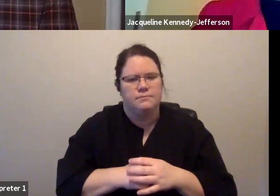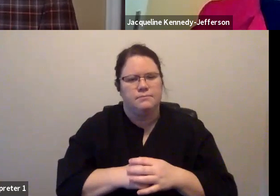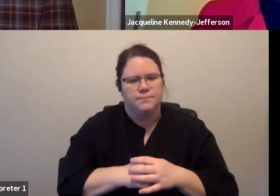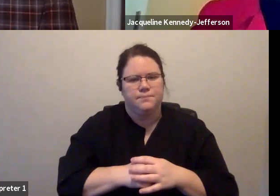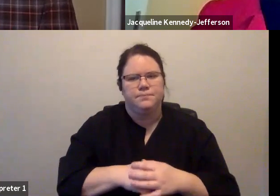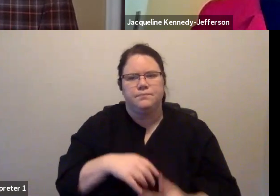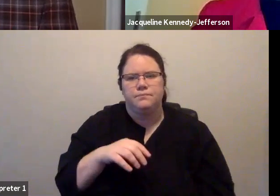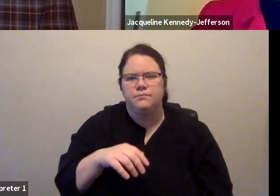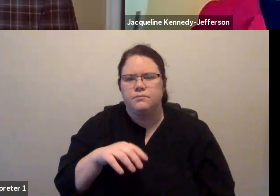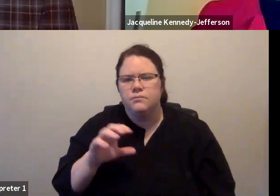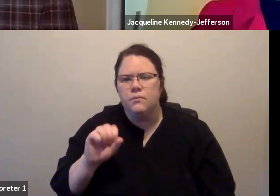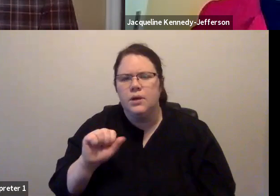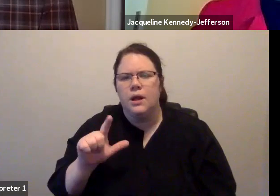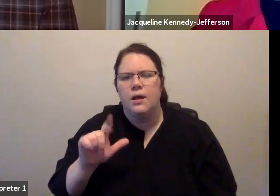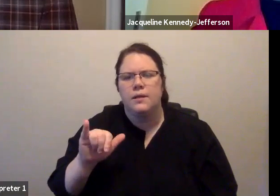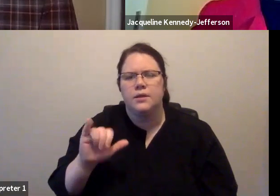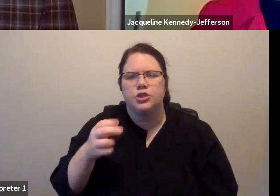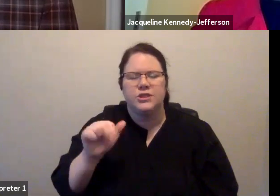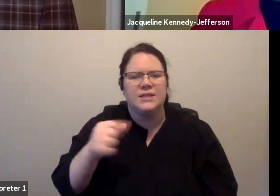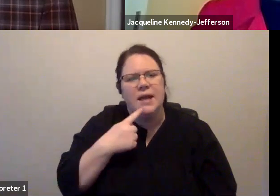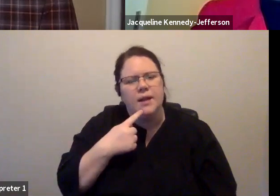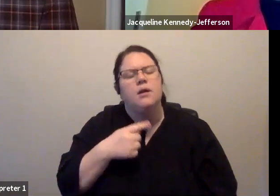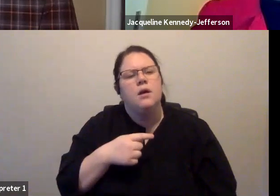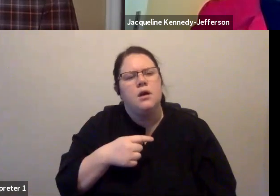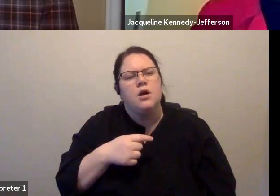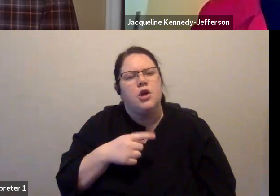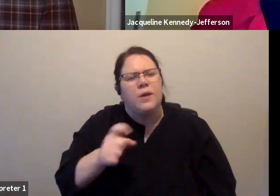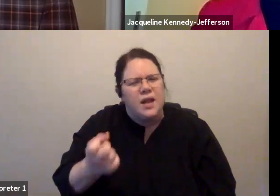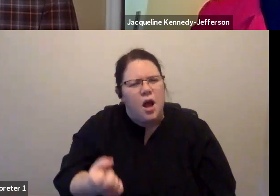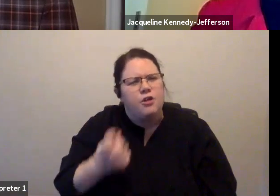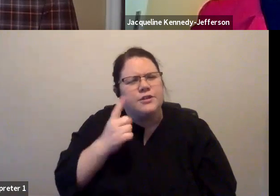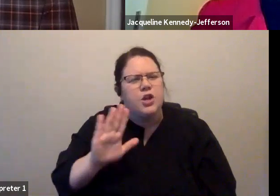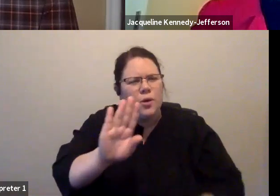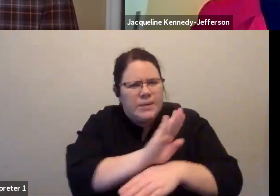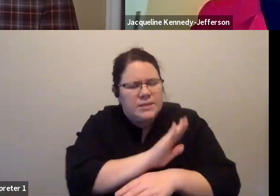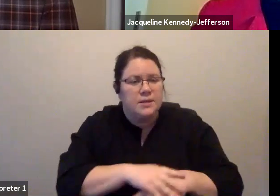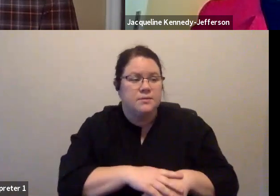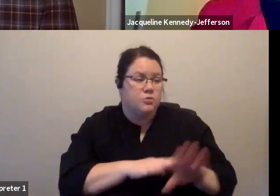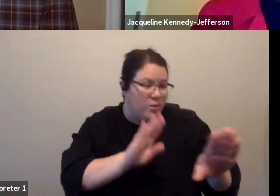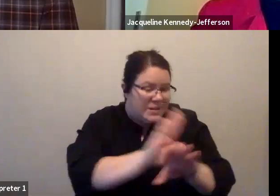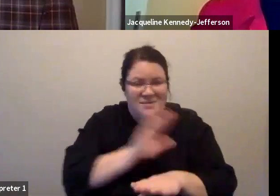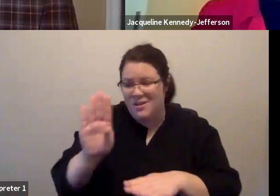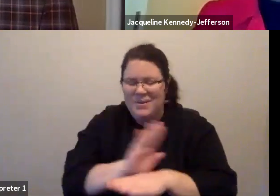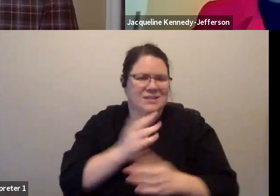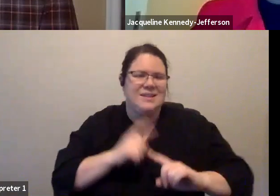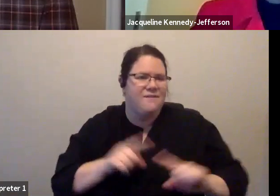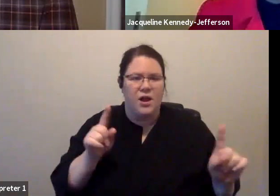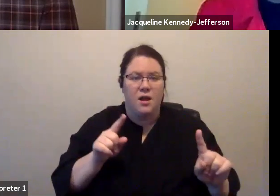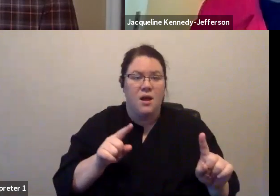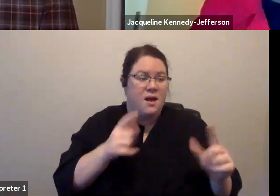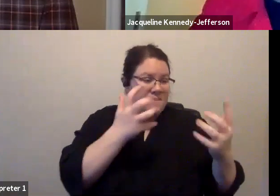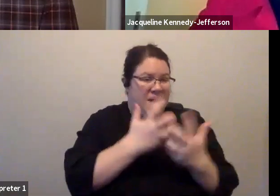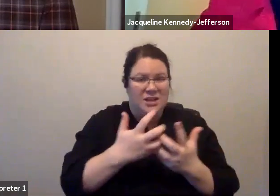And I'll say you have to understand your organization, right? So what works for one organization won't work for another. You have to understand where you are on